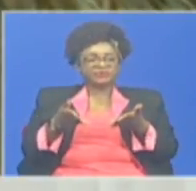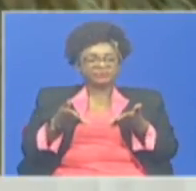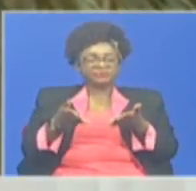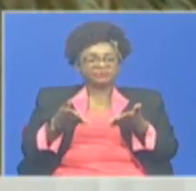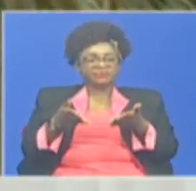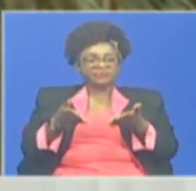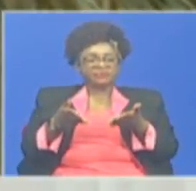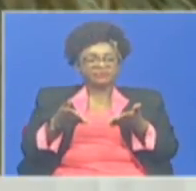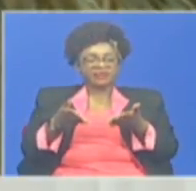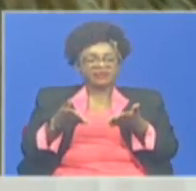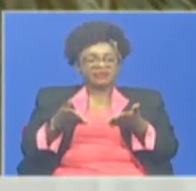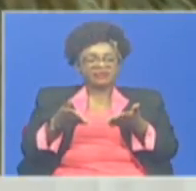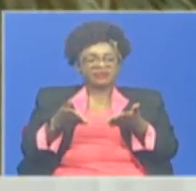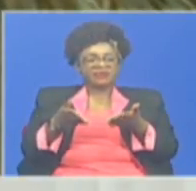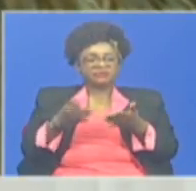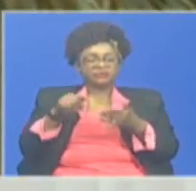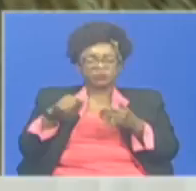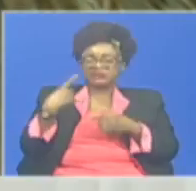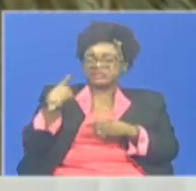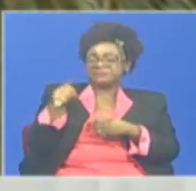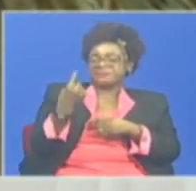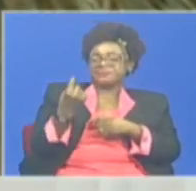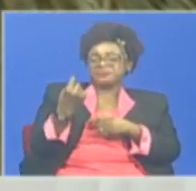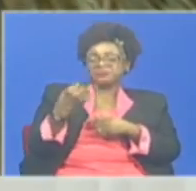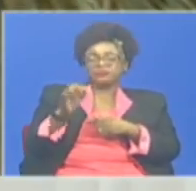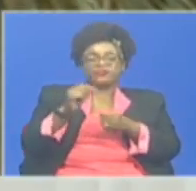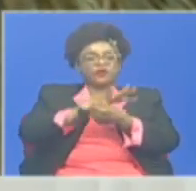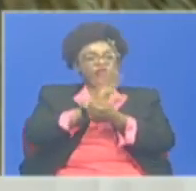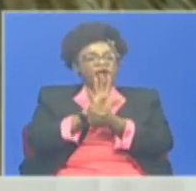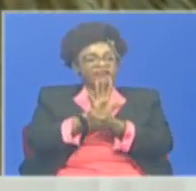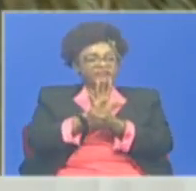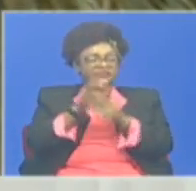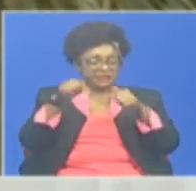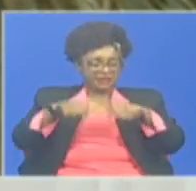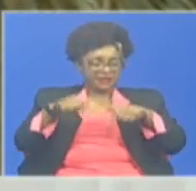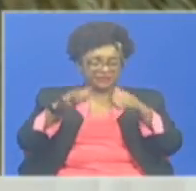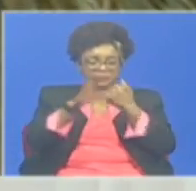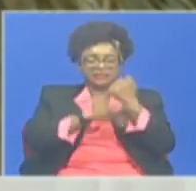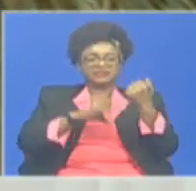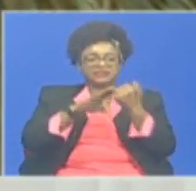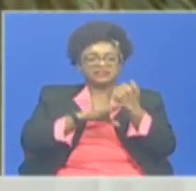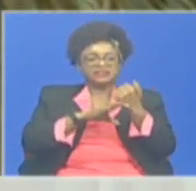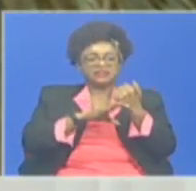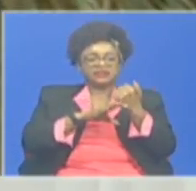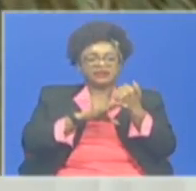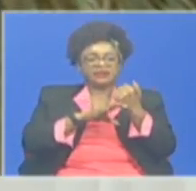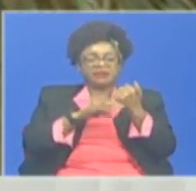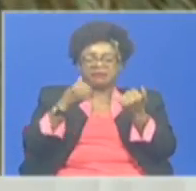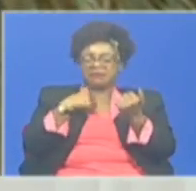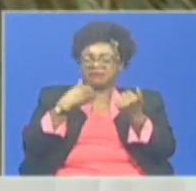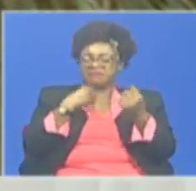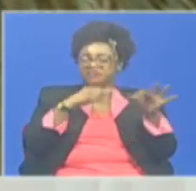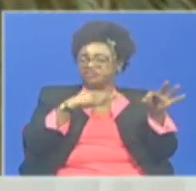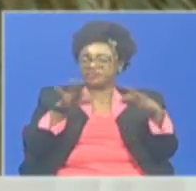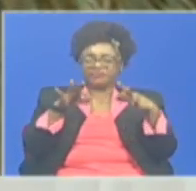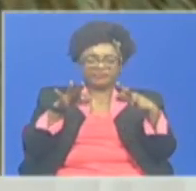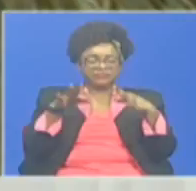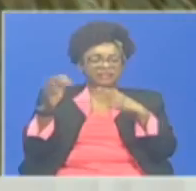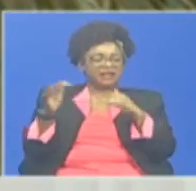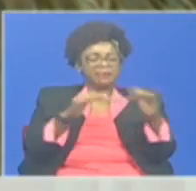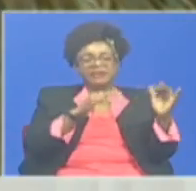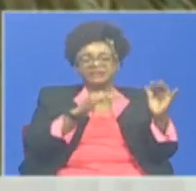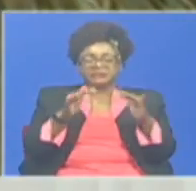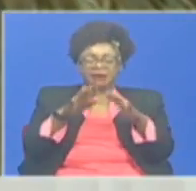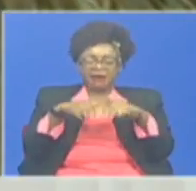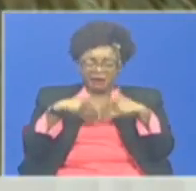this morning was the latest fatality of COVID-19 here in the country seems to shift the debate from just